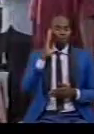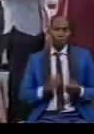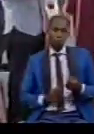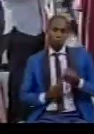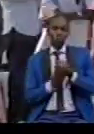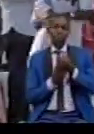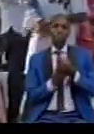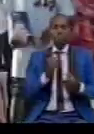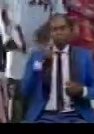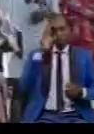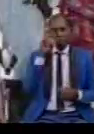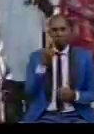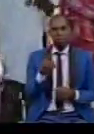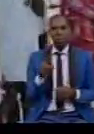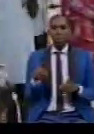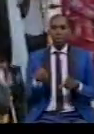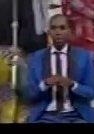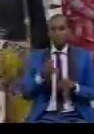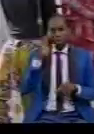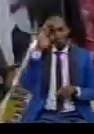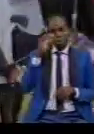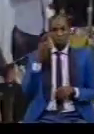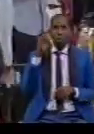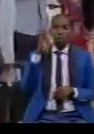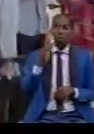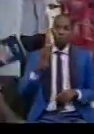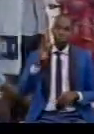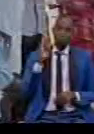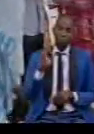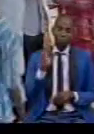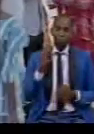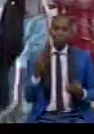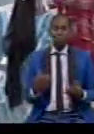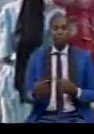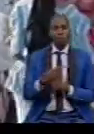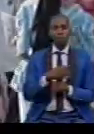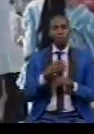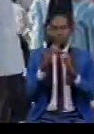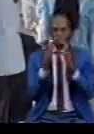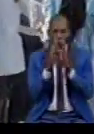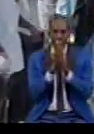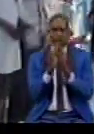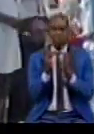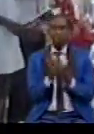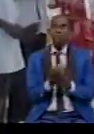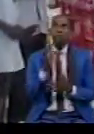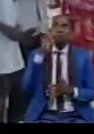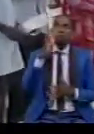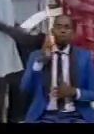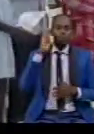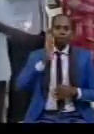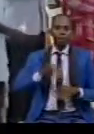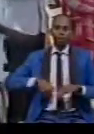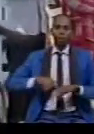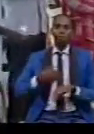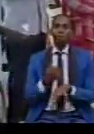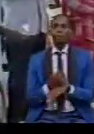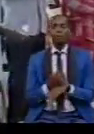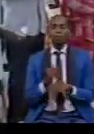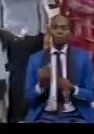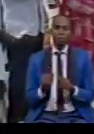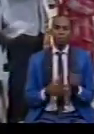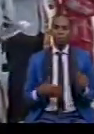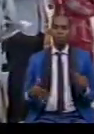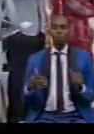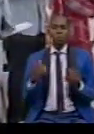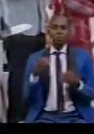power to tread on serpents and scorpions, and over all the power of the enemy,